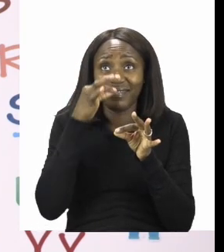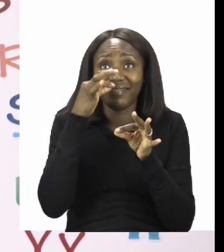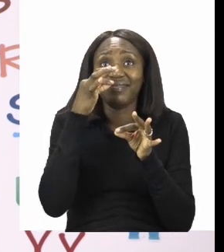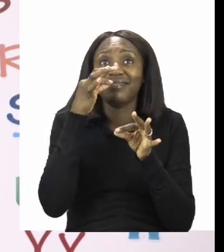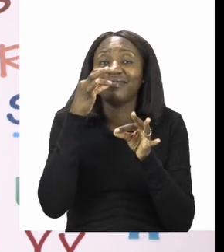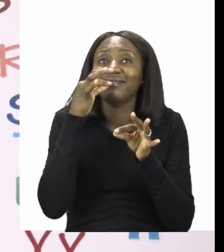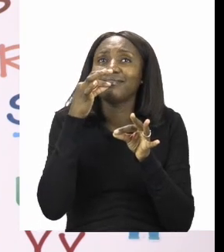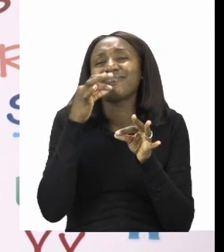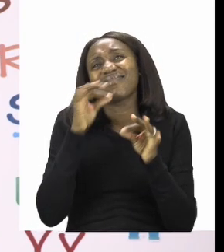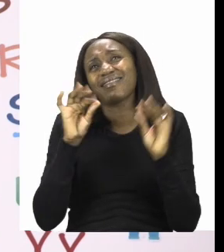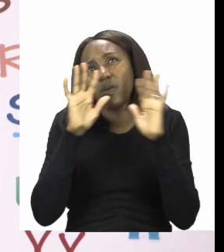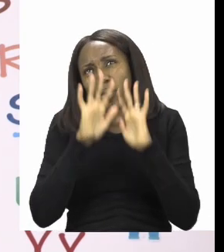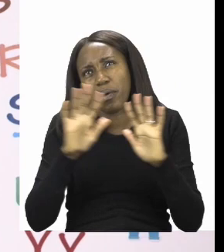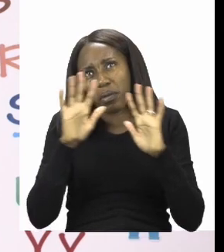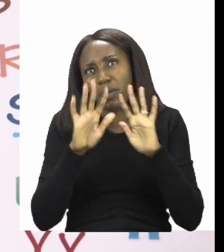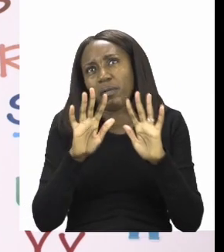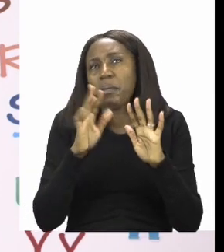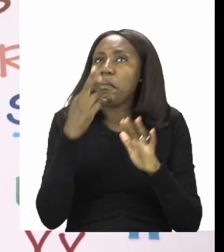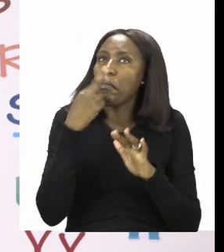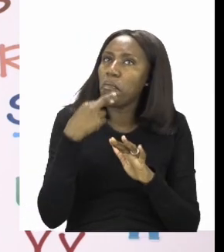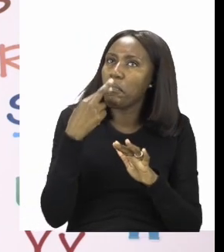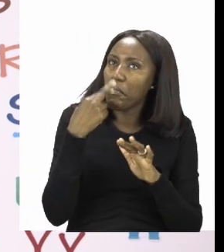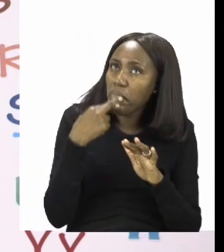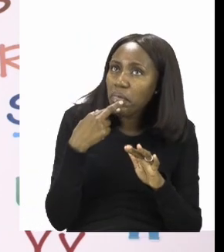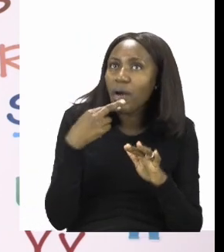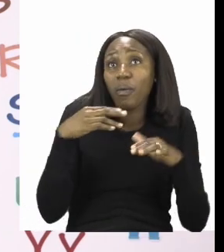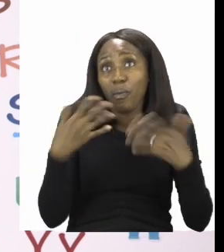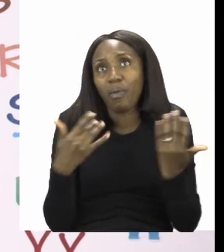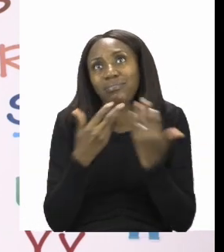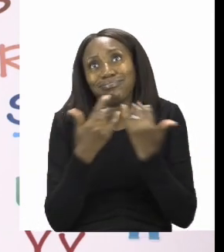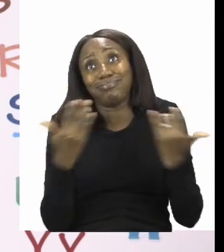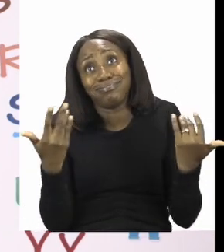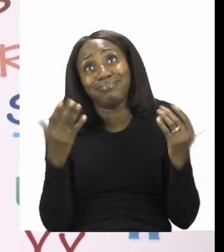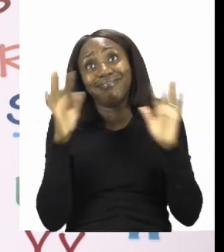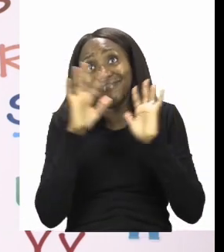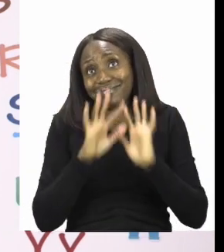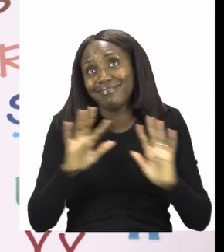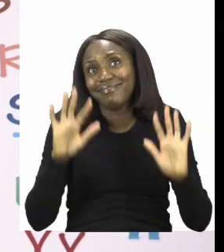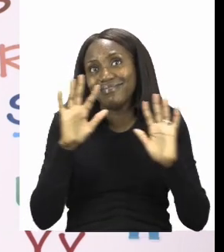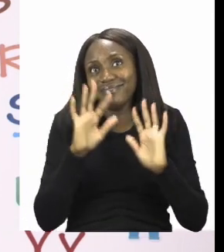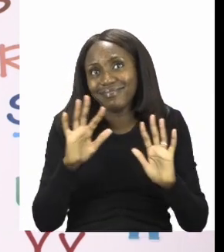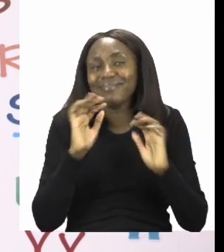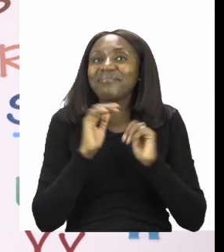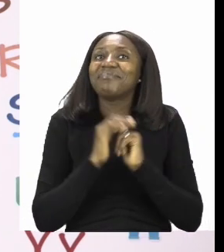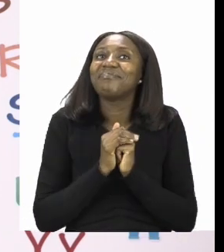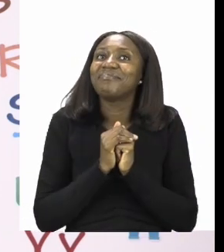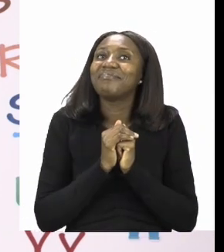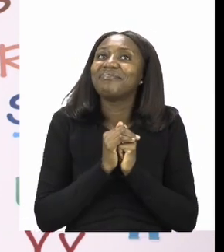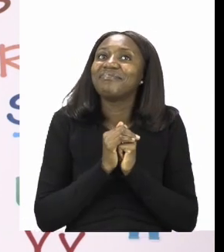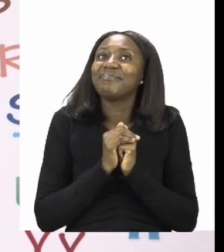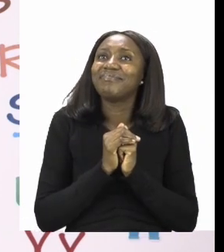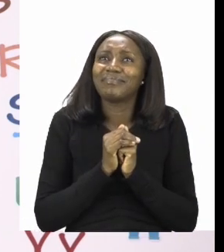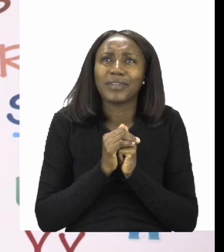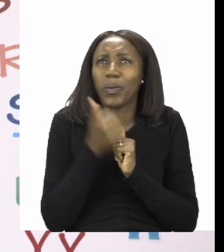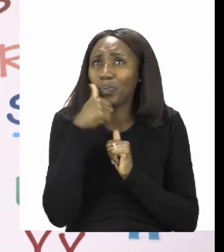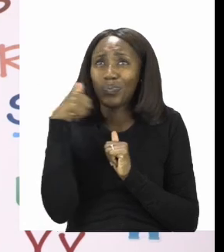Grapes can be red grapes or green grapes. And these ones look